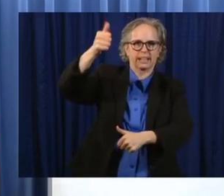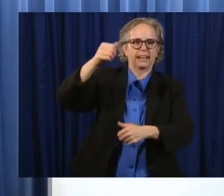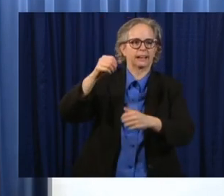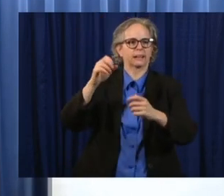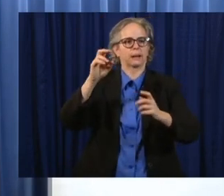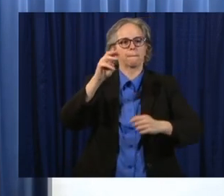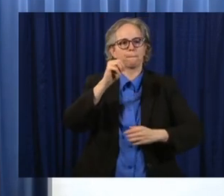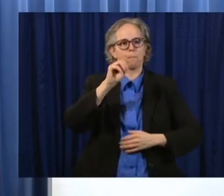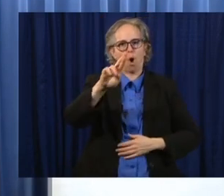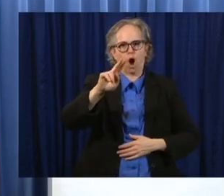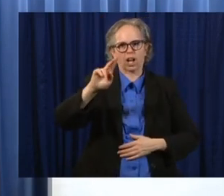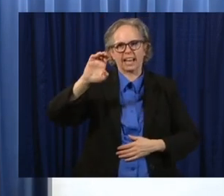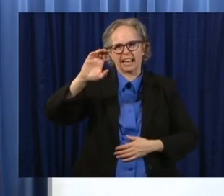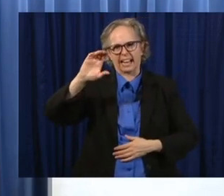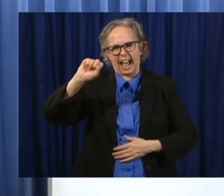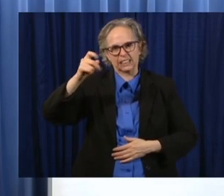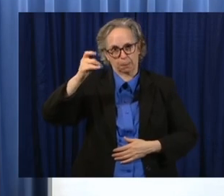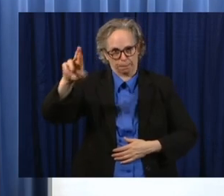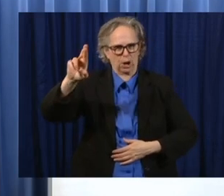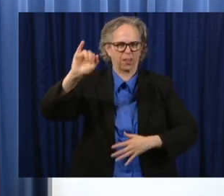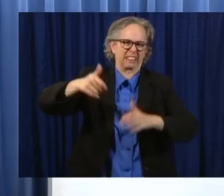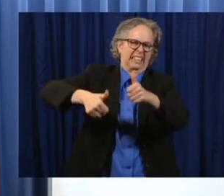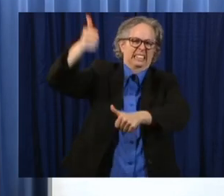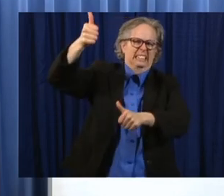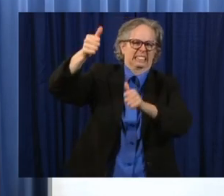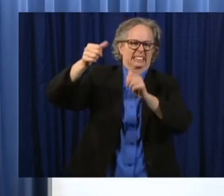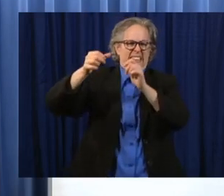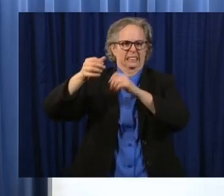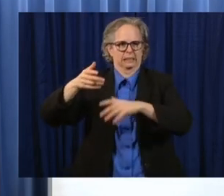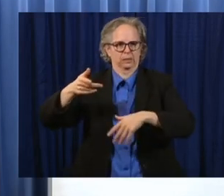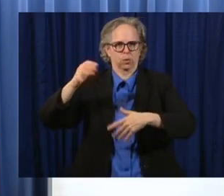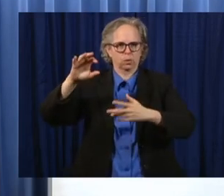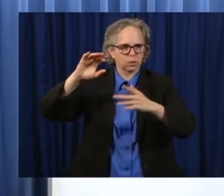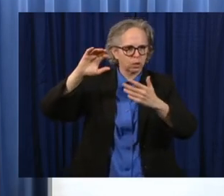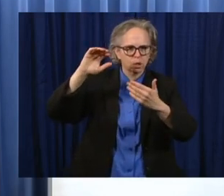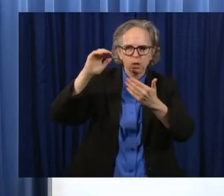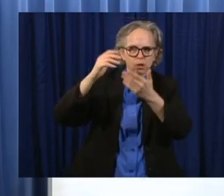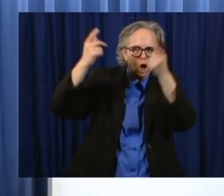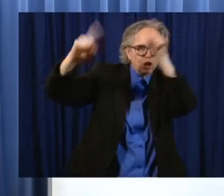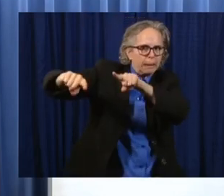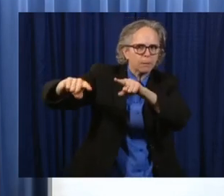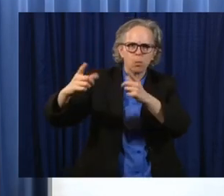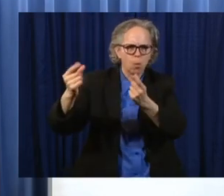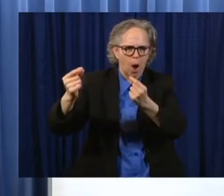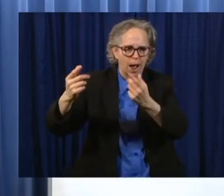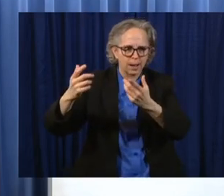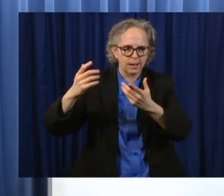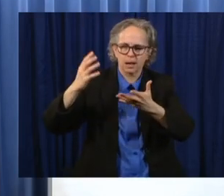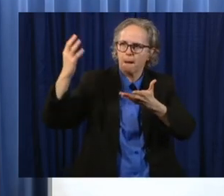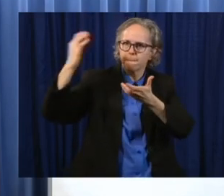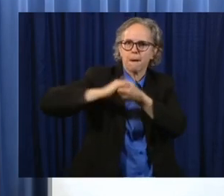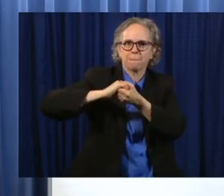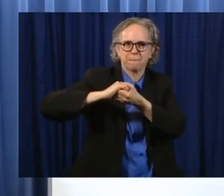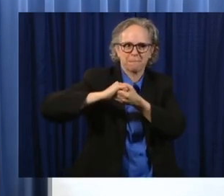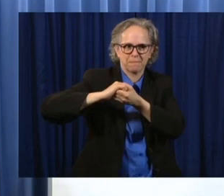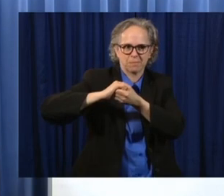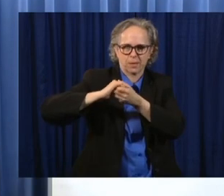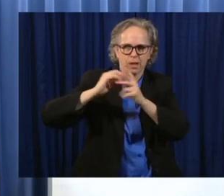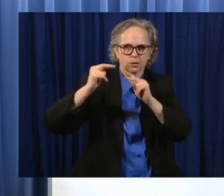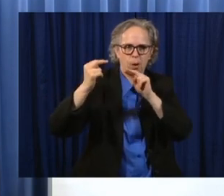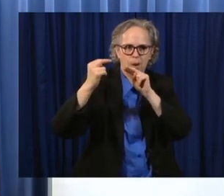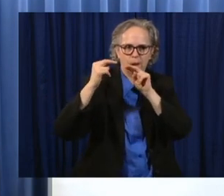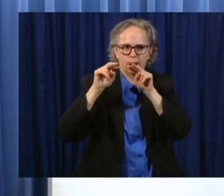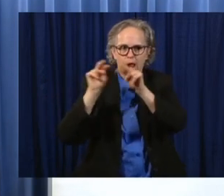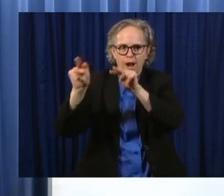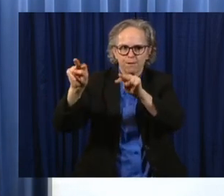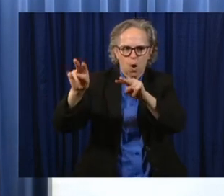company. This is an exciting new partnership, and we look forward to working with the Thermo Fisher team. And by the way, they